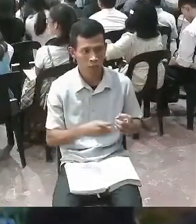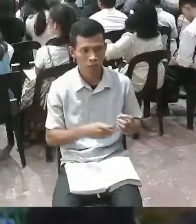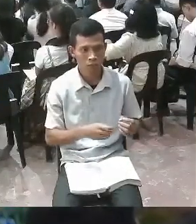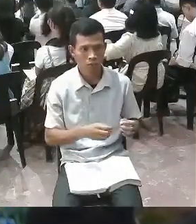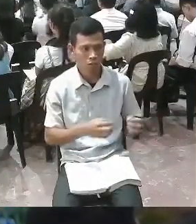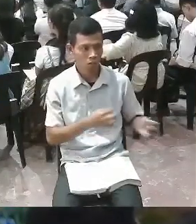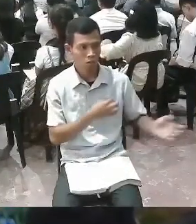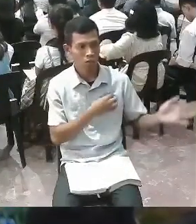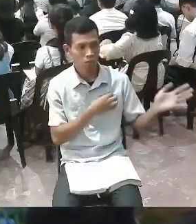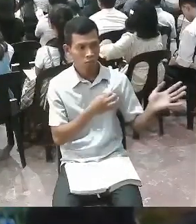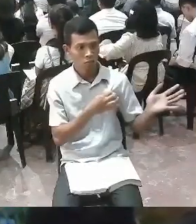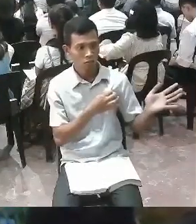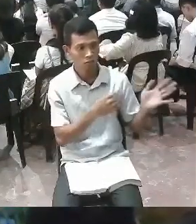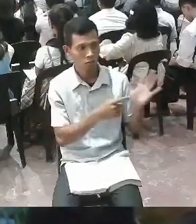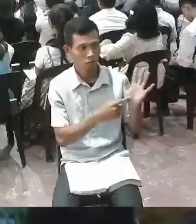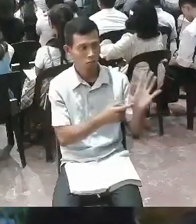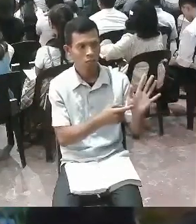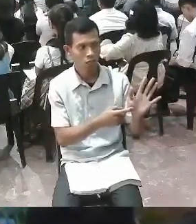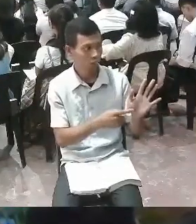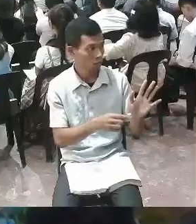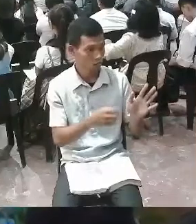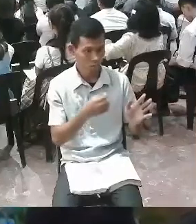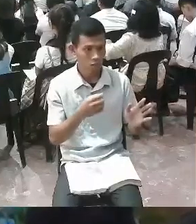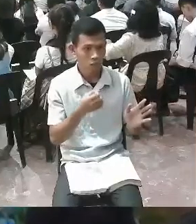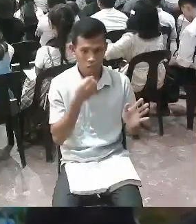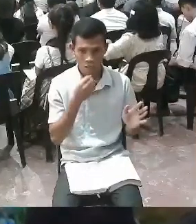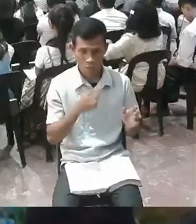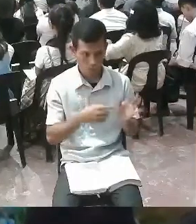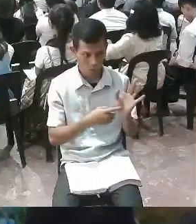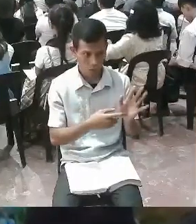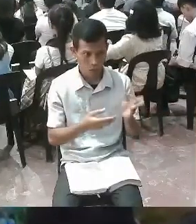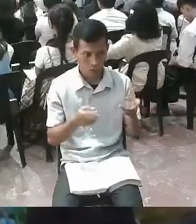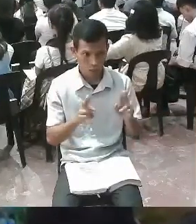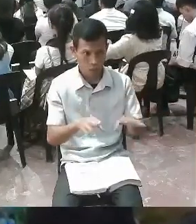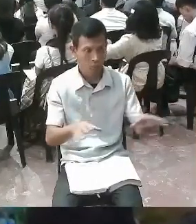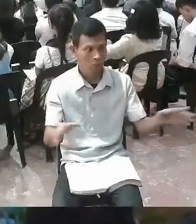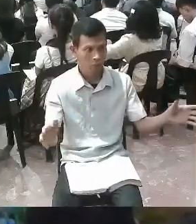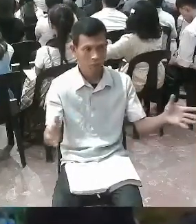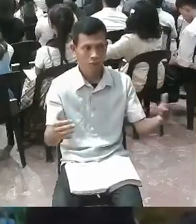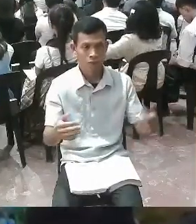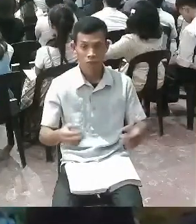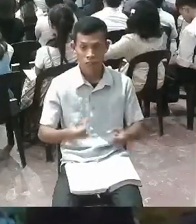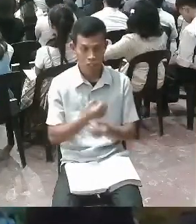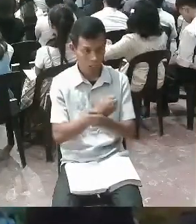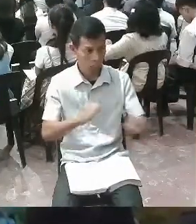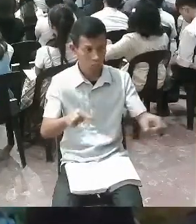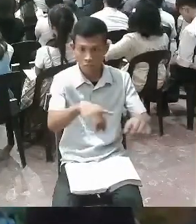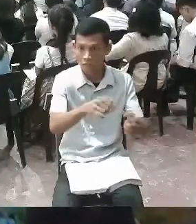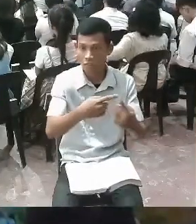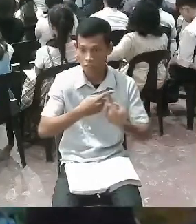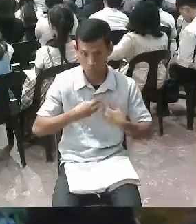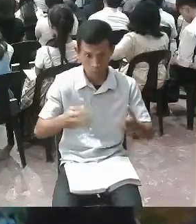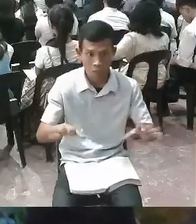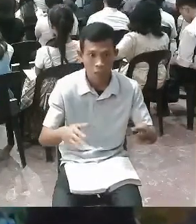I want to show you what happened to them. And if you're here this morning, you're saved, and you're saved.